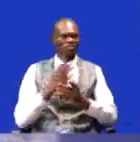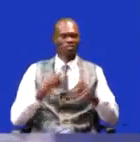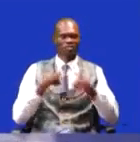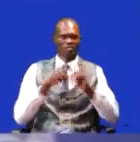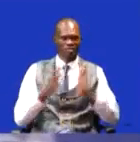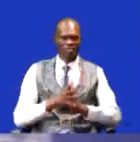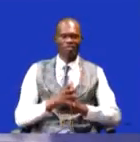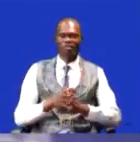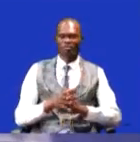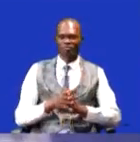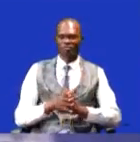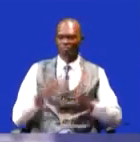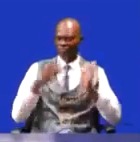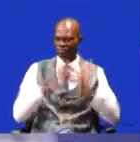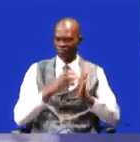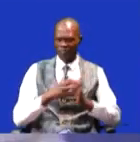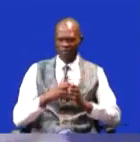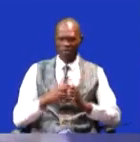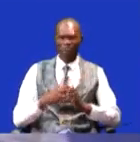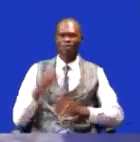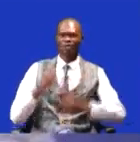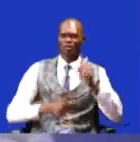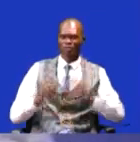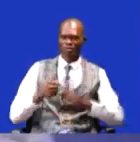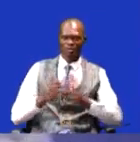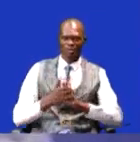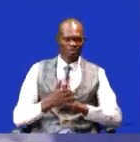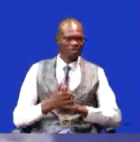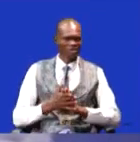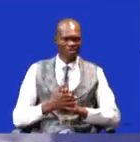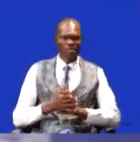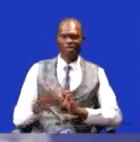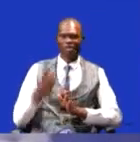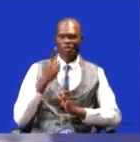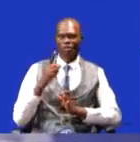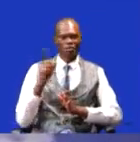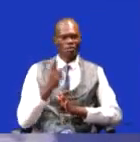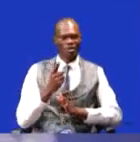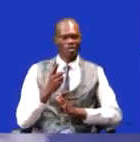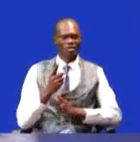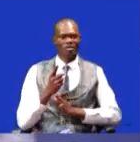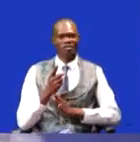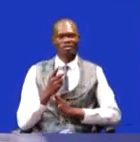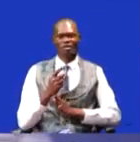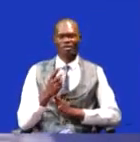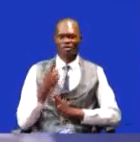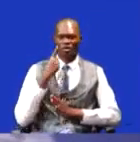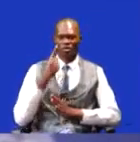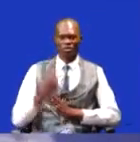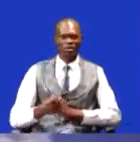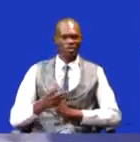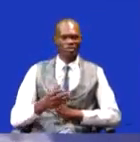also an ethical case of unethical conduct, that was 113. Issues of